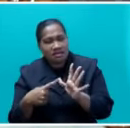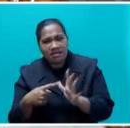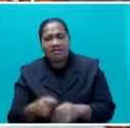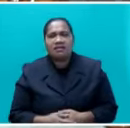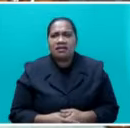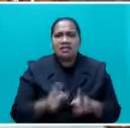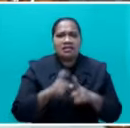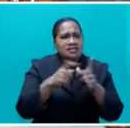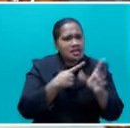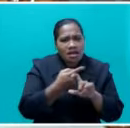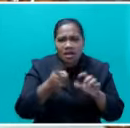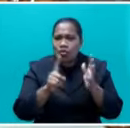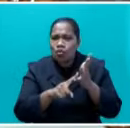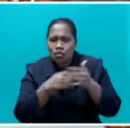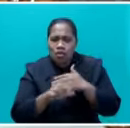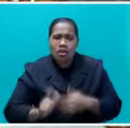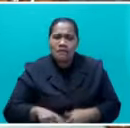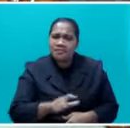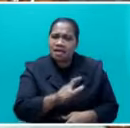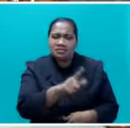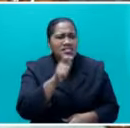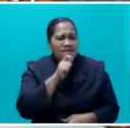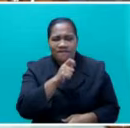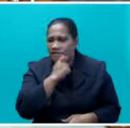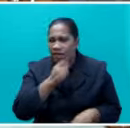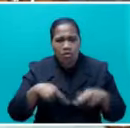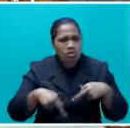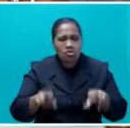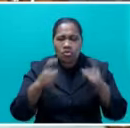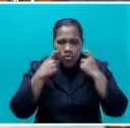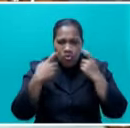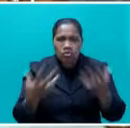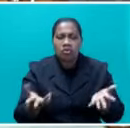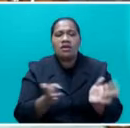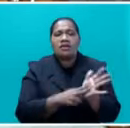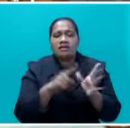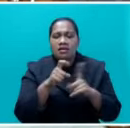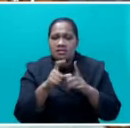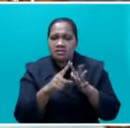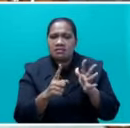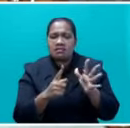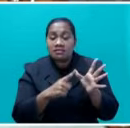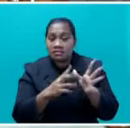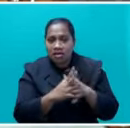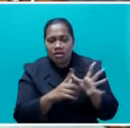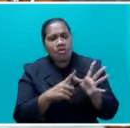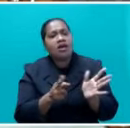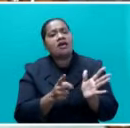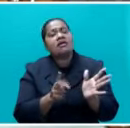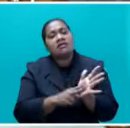in Lambasa, I'm not going to read out all of them, Tavuni Roadshow, Nandawa Roadshow, Nandera, Visese, Ovalau